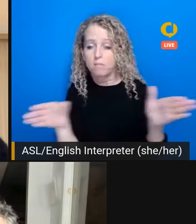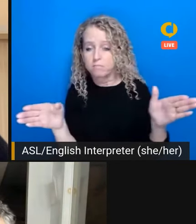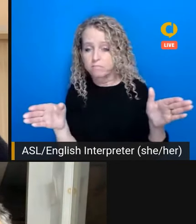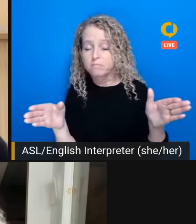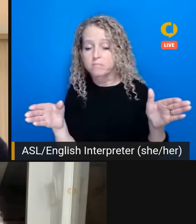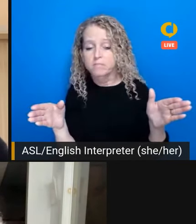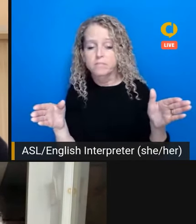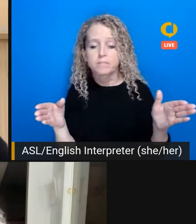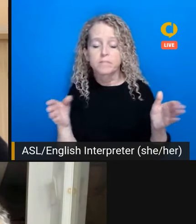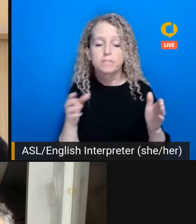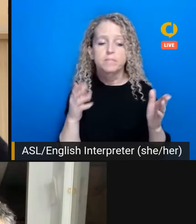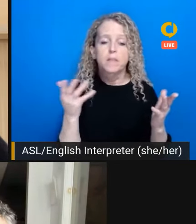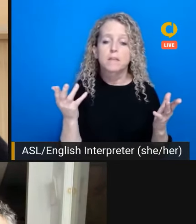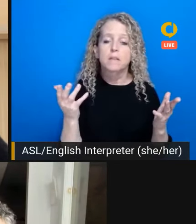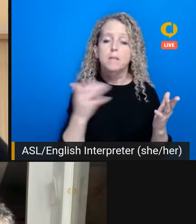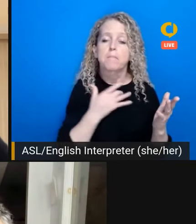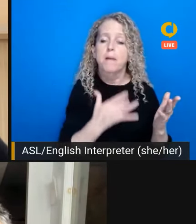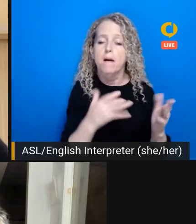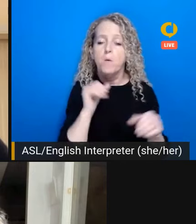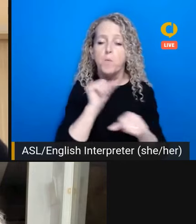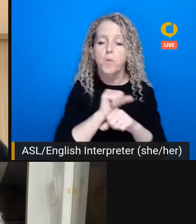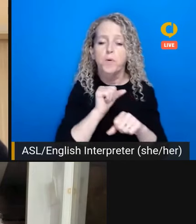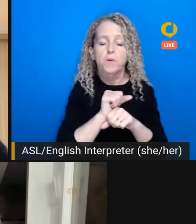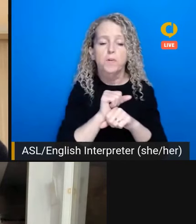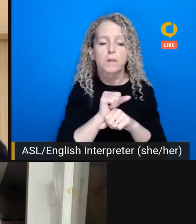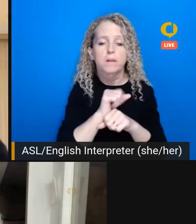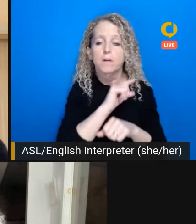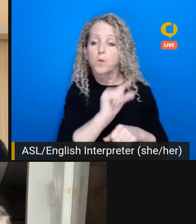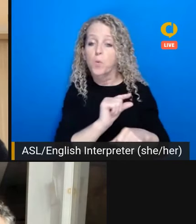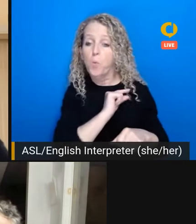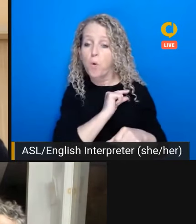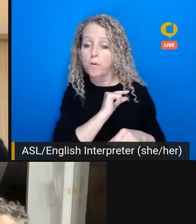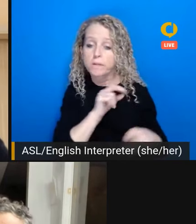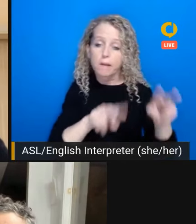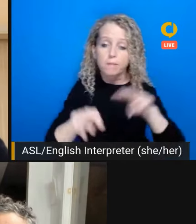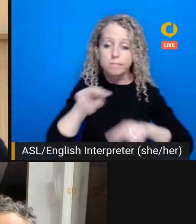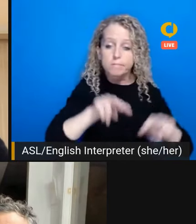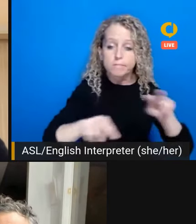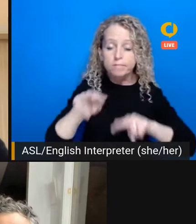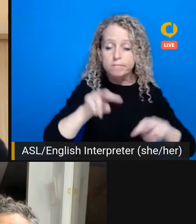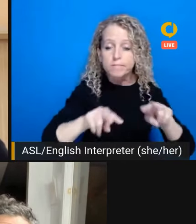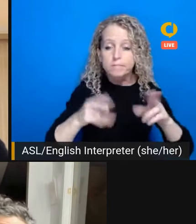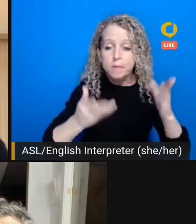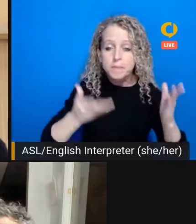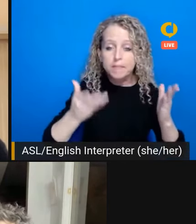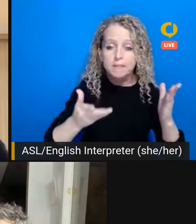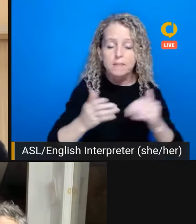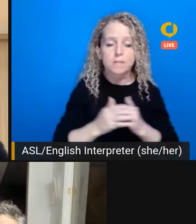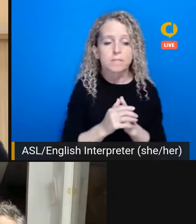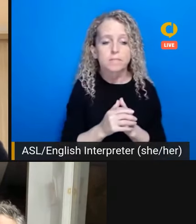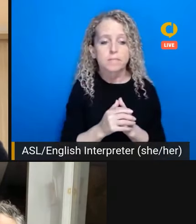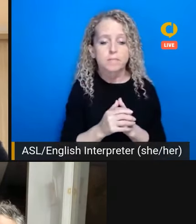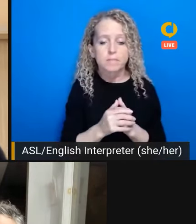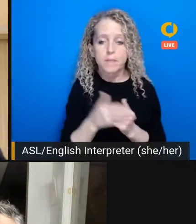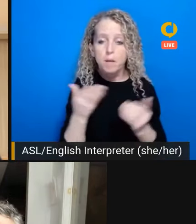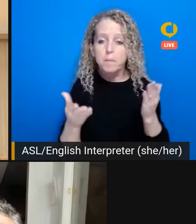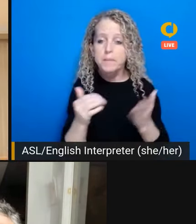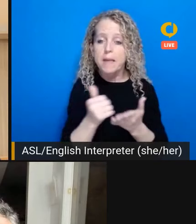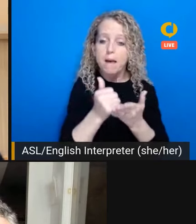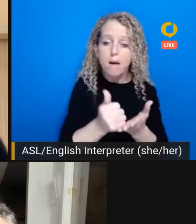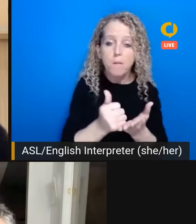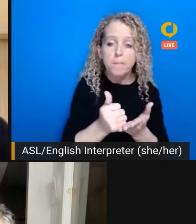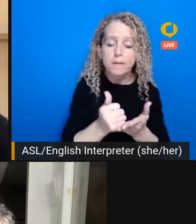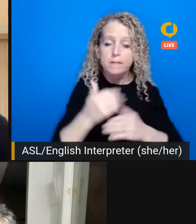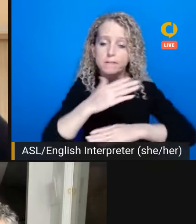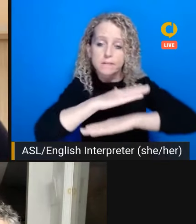in, let's say quality assurance, maybe, but probably also like help desk